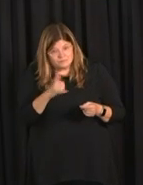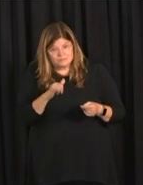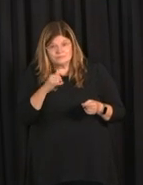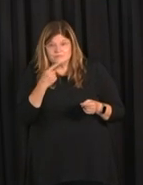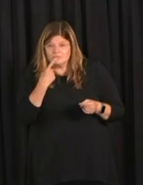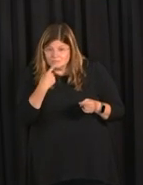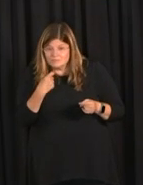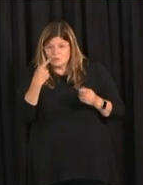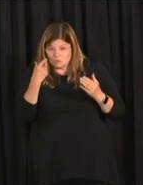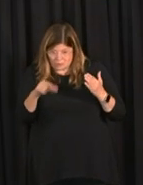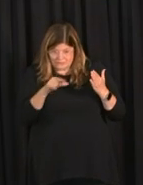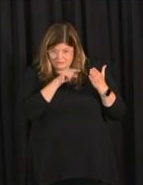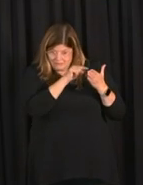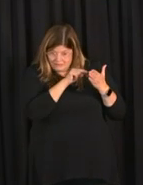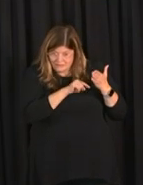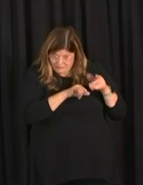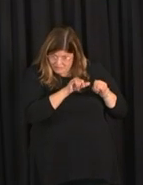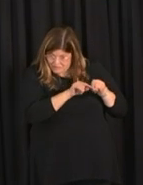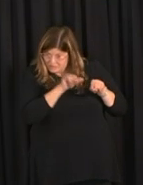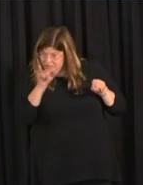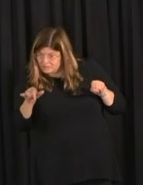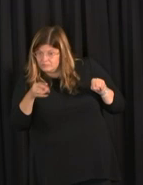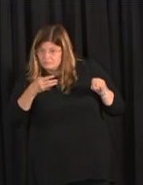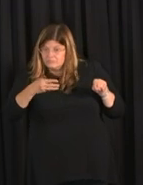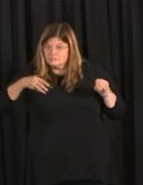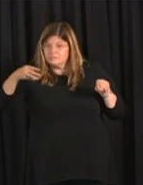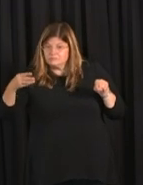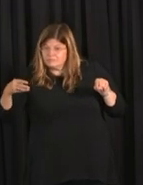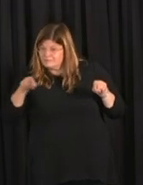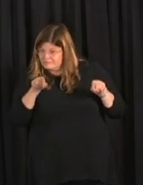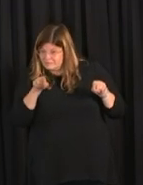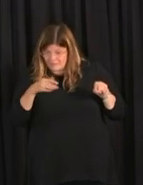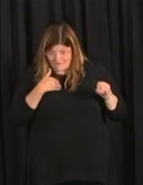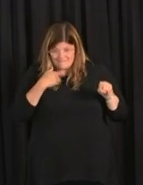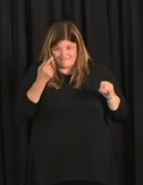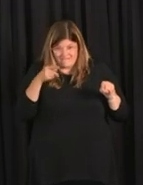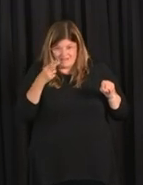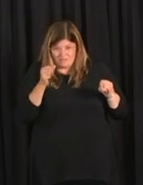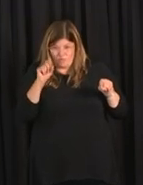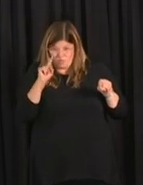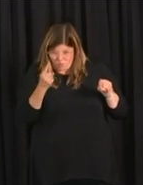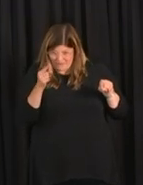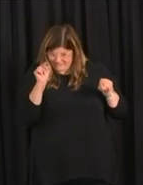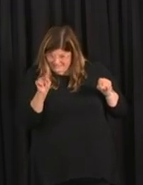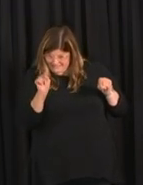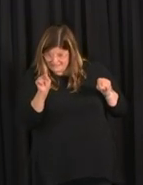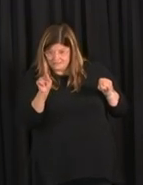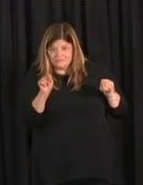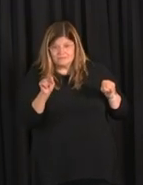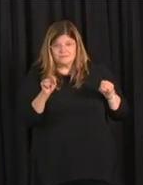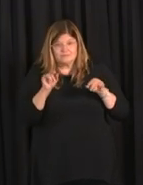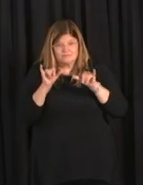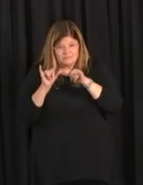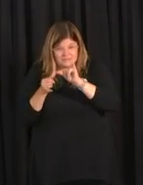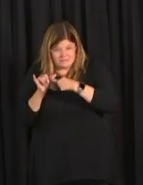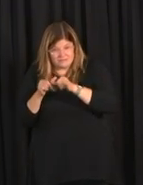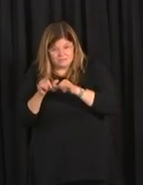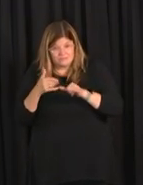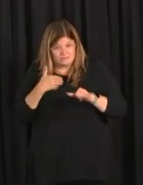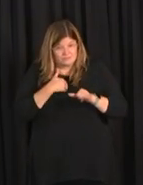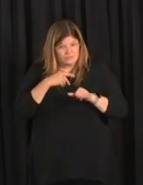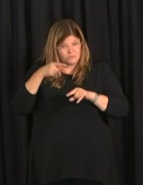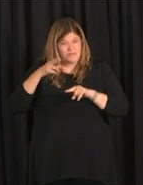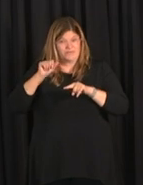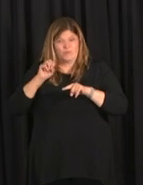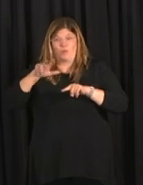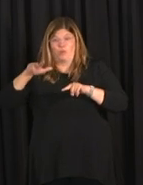boxes, That's correct. right? So if I see that I'm red here, then I'm in phase 1 for this one indicator. I'm in phase 3